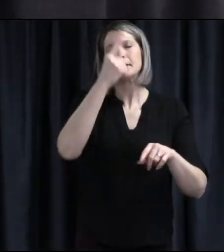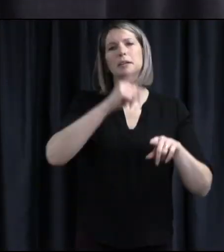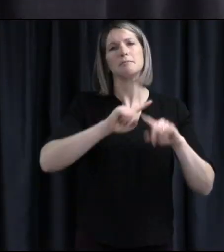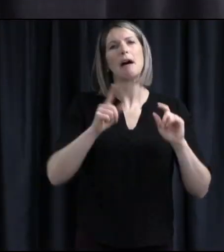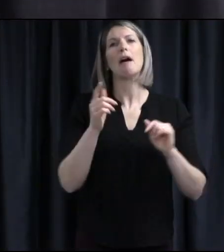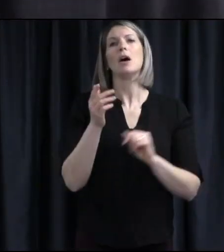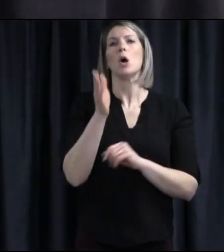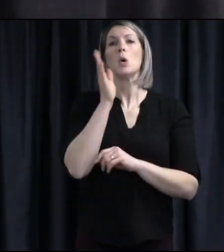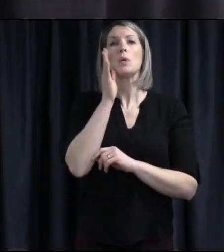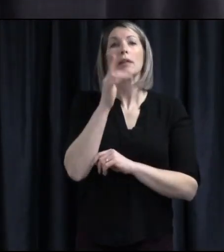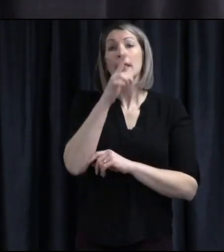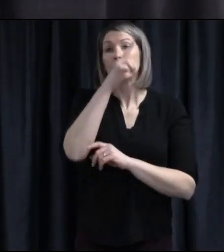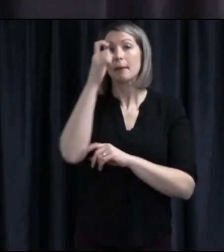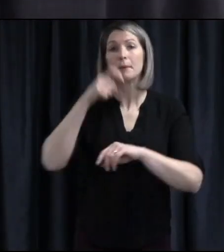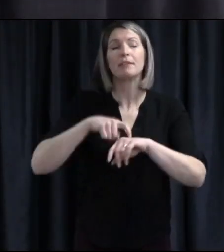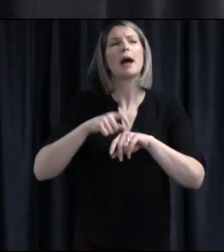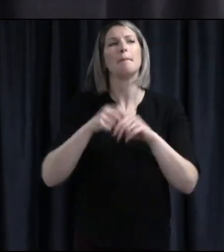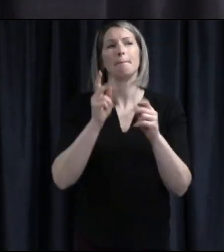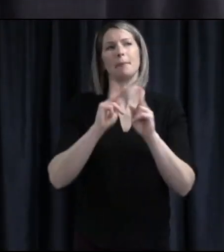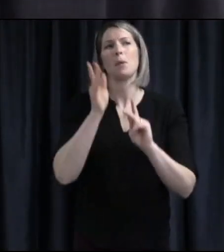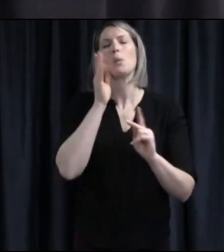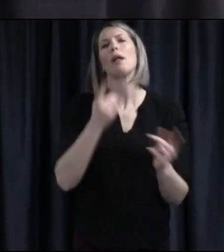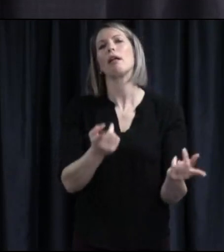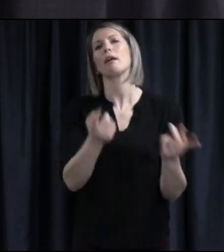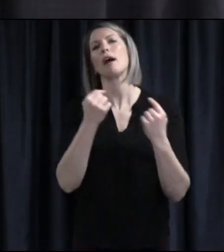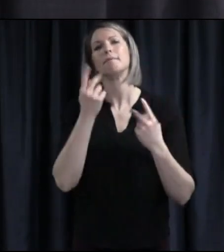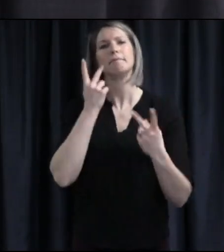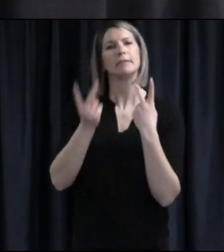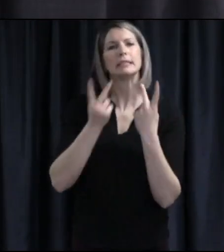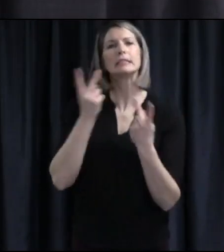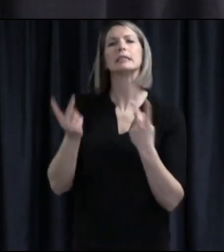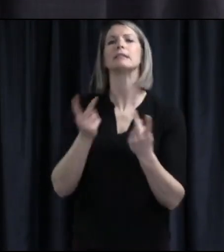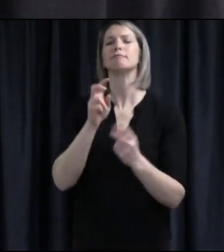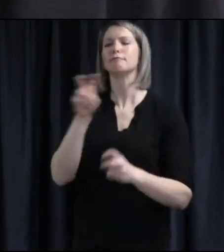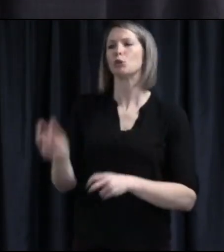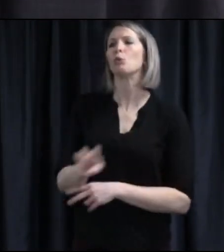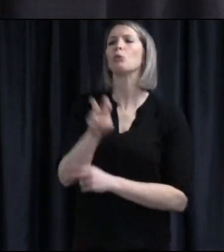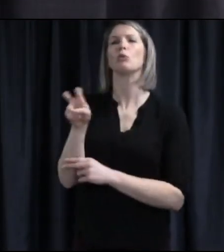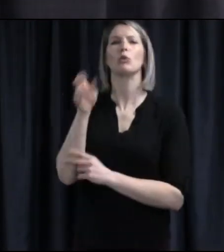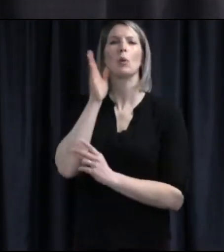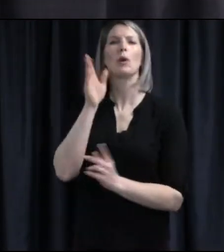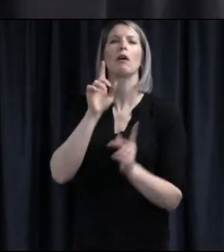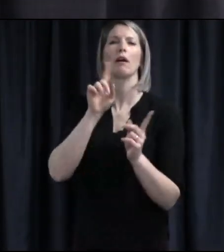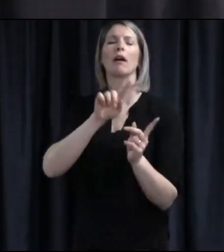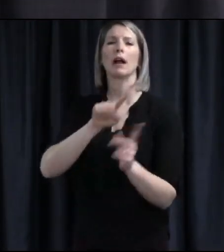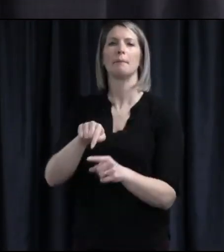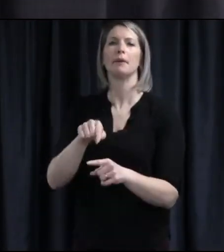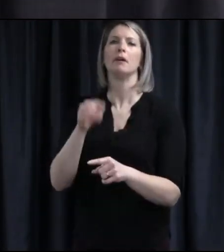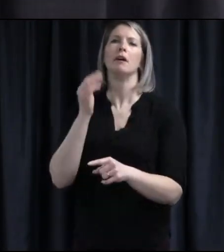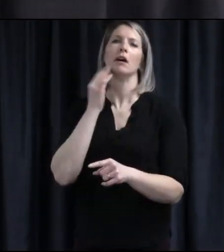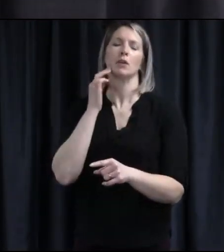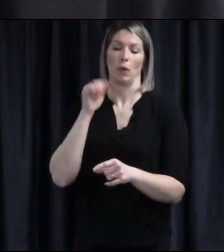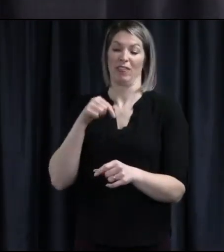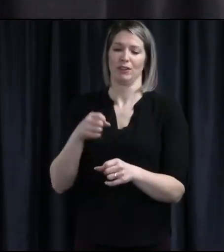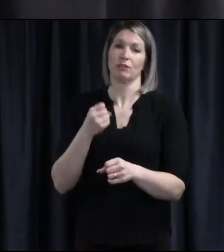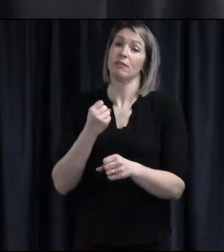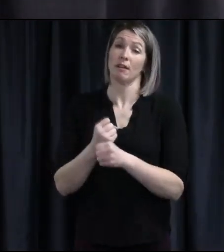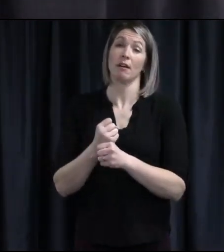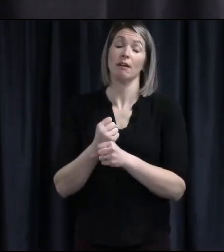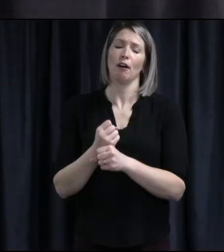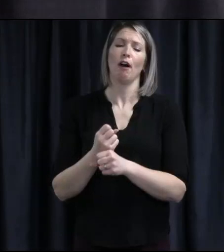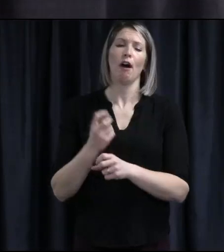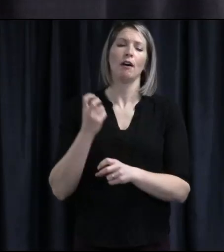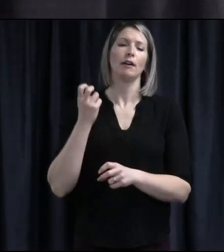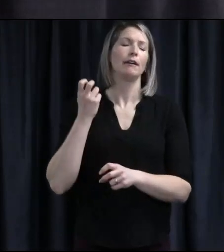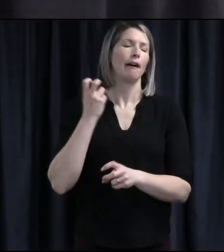we've been able to do, and these tourist operators that will having a difficult year this year, potentially, because this is not